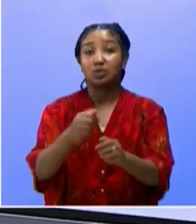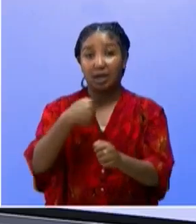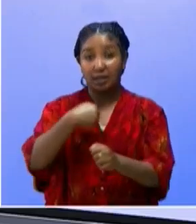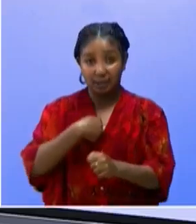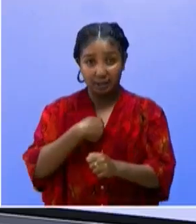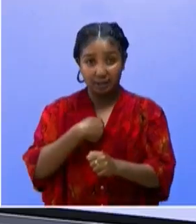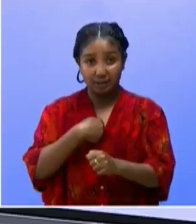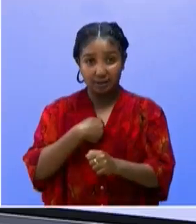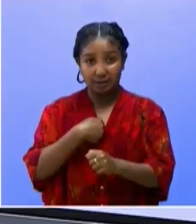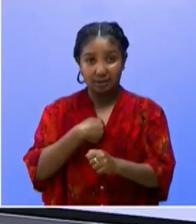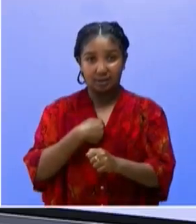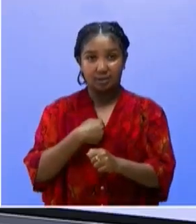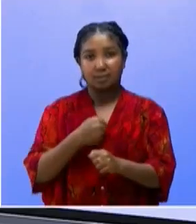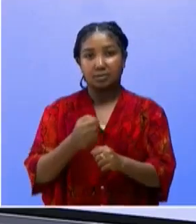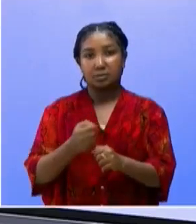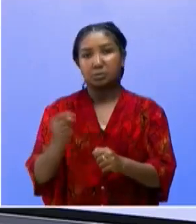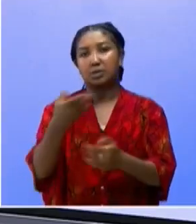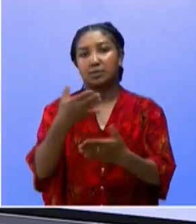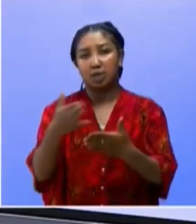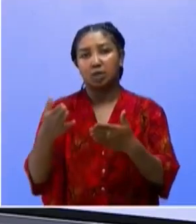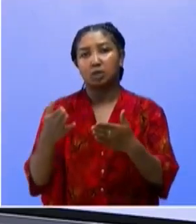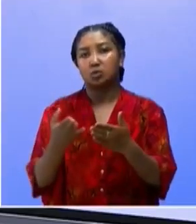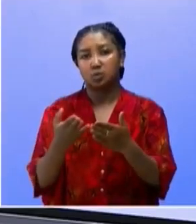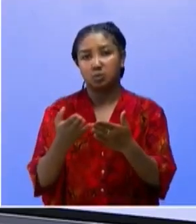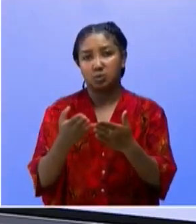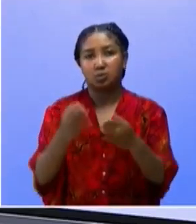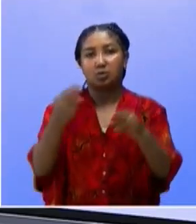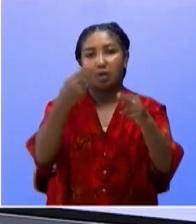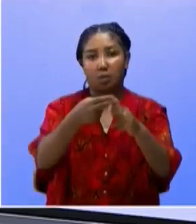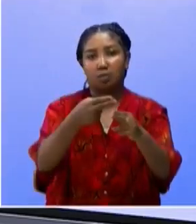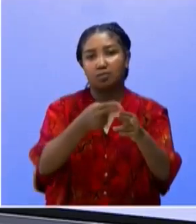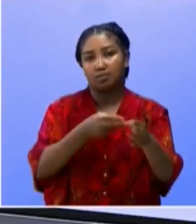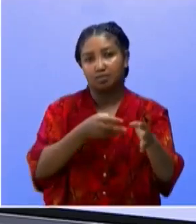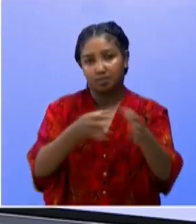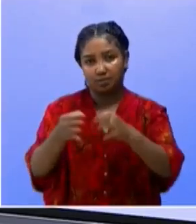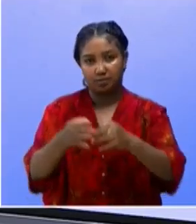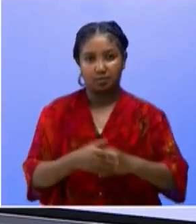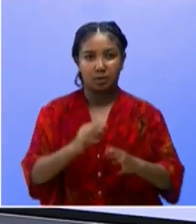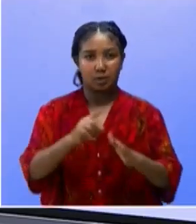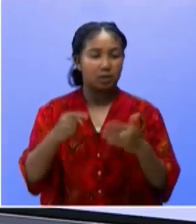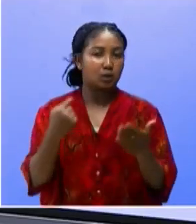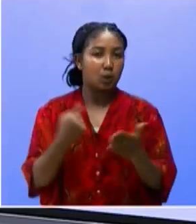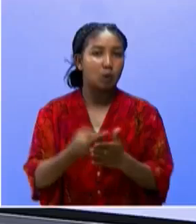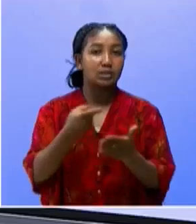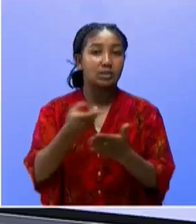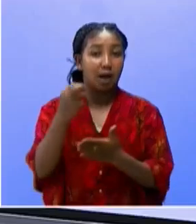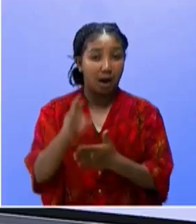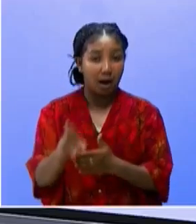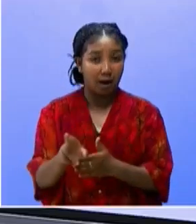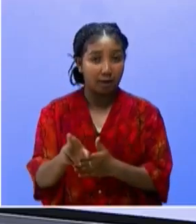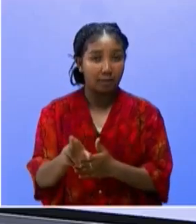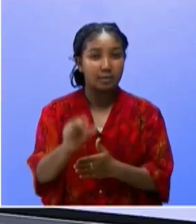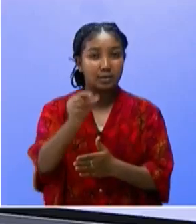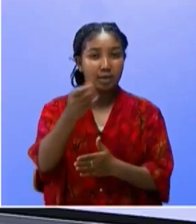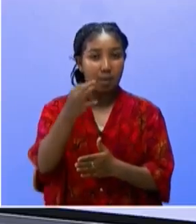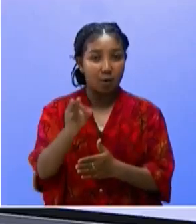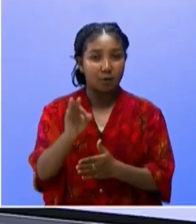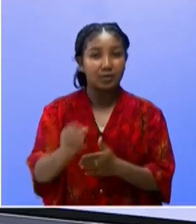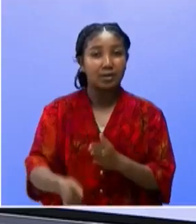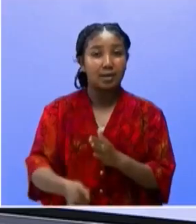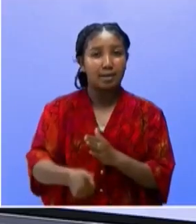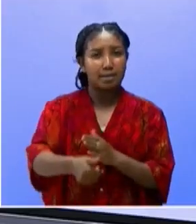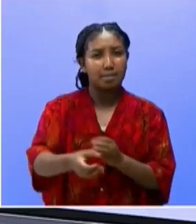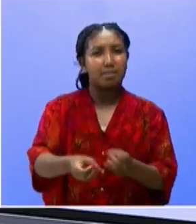what? Yeah, something to specify the noun, all right? So, these are some of the